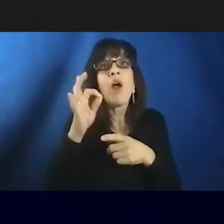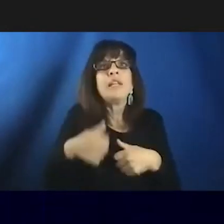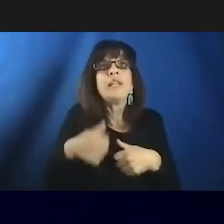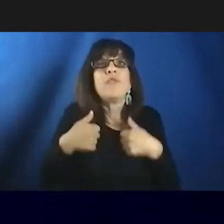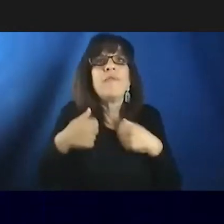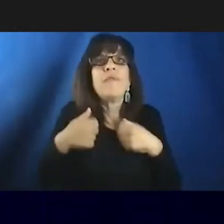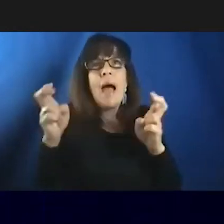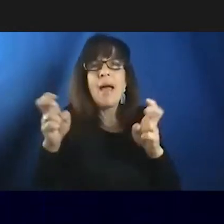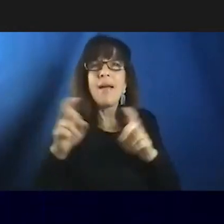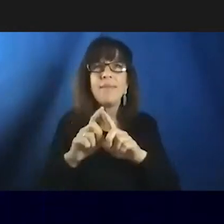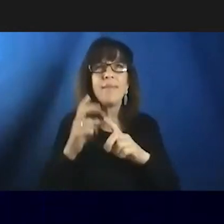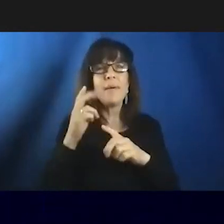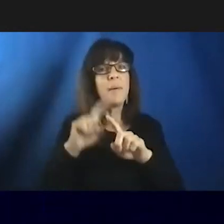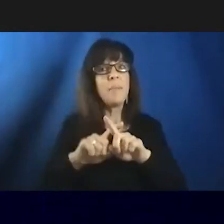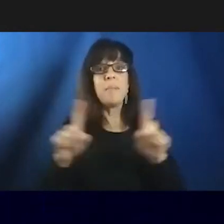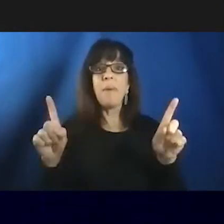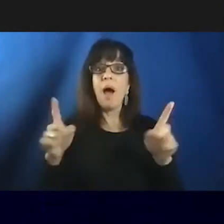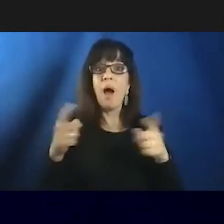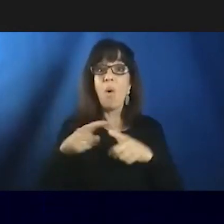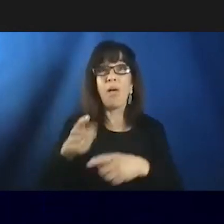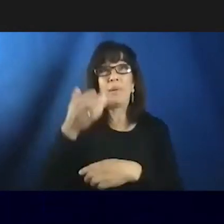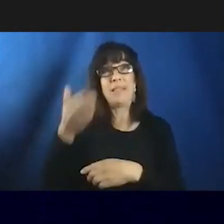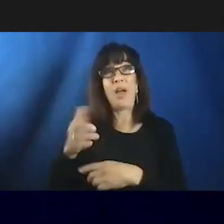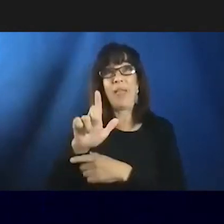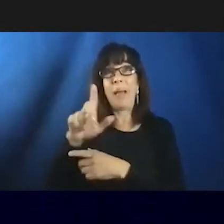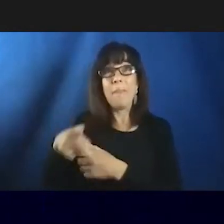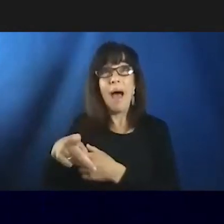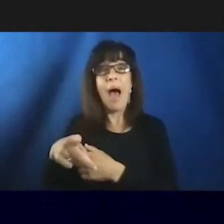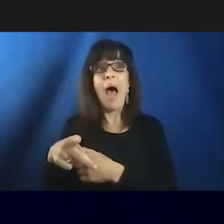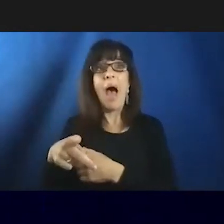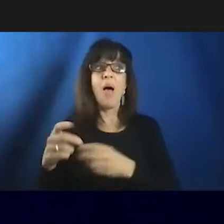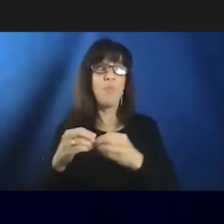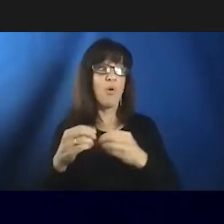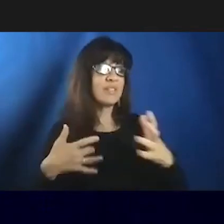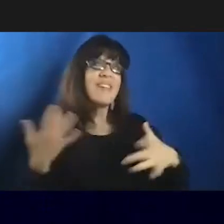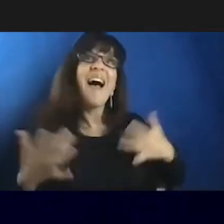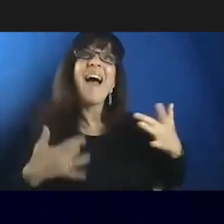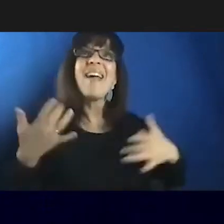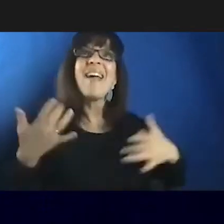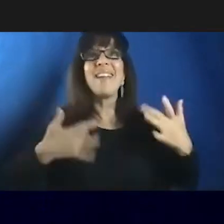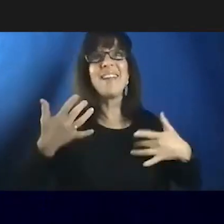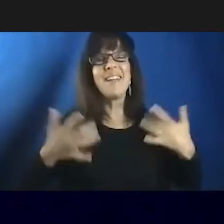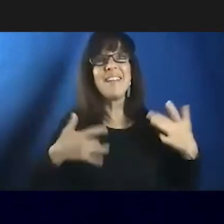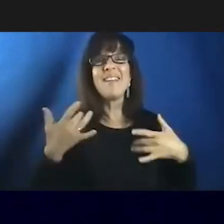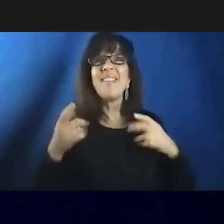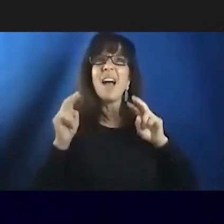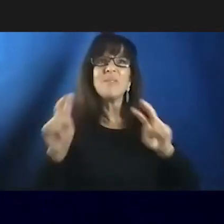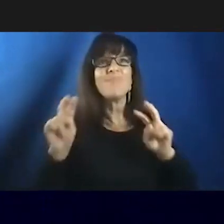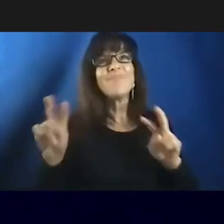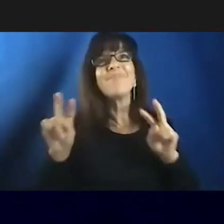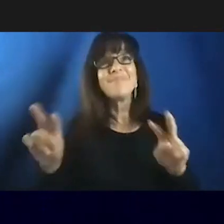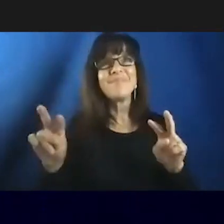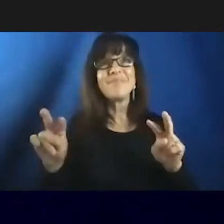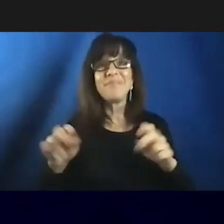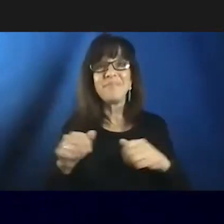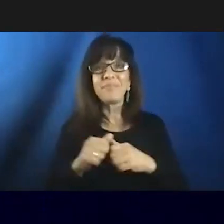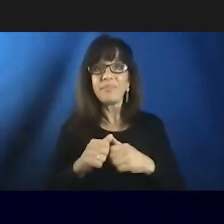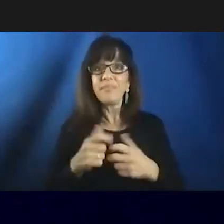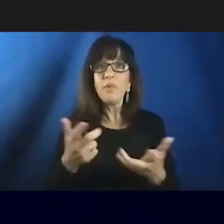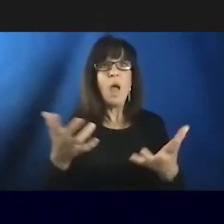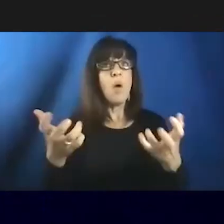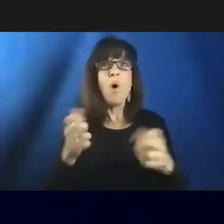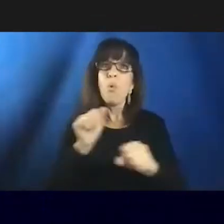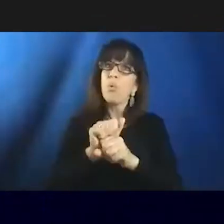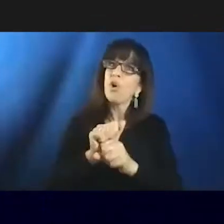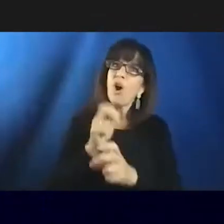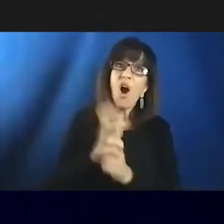yeah, while I was at Lake Powell, I just started to get more and more excited, and it made me want to work